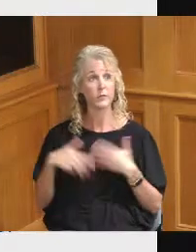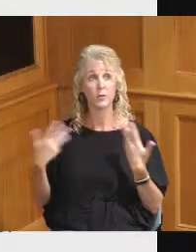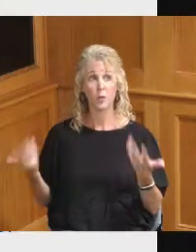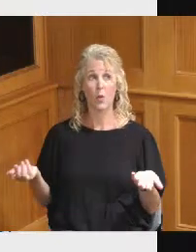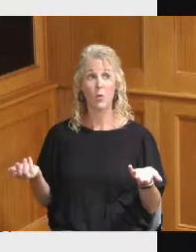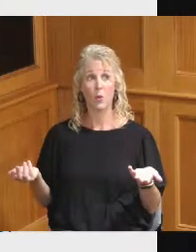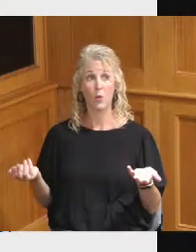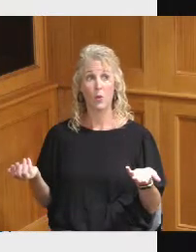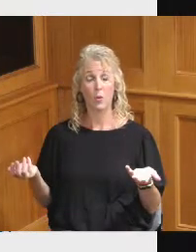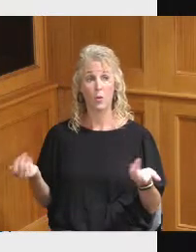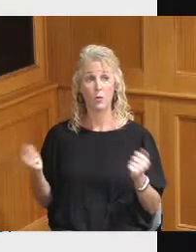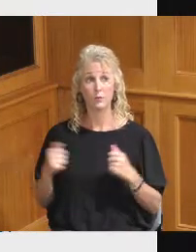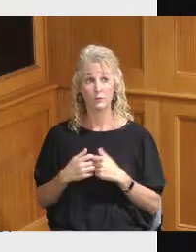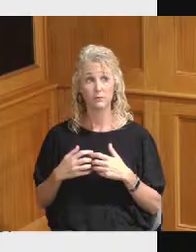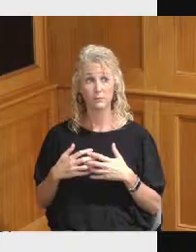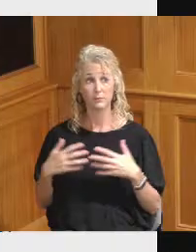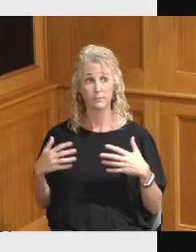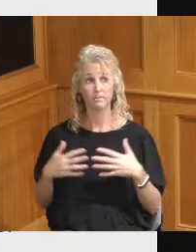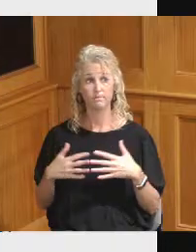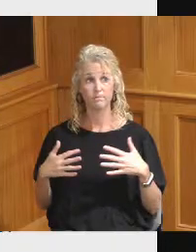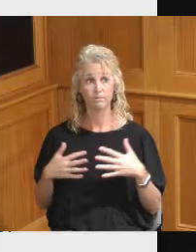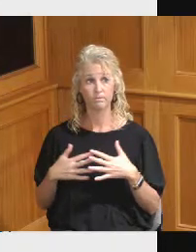So